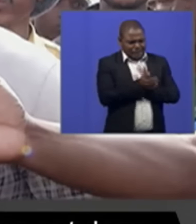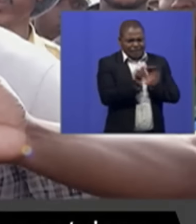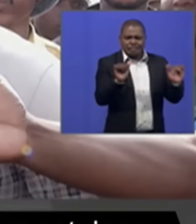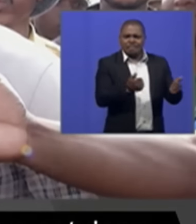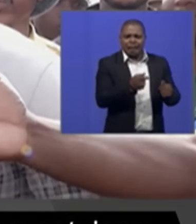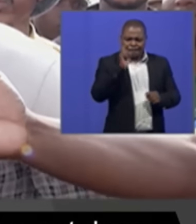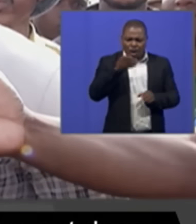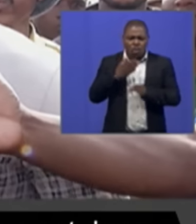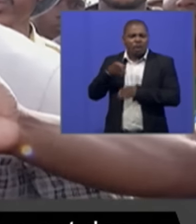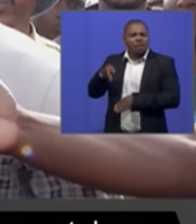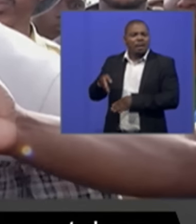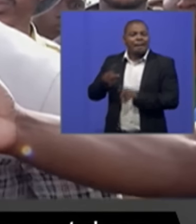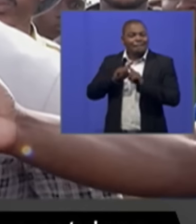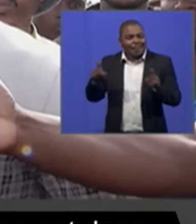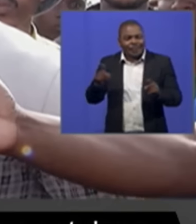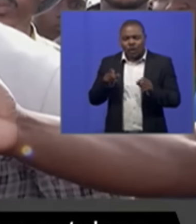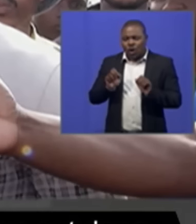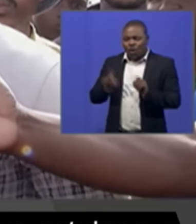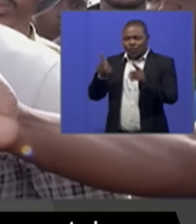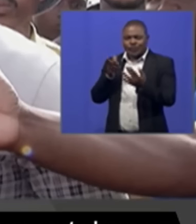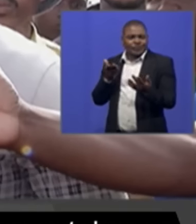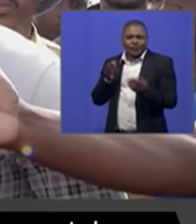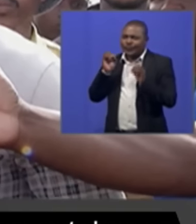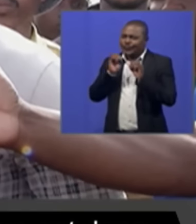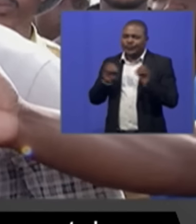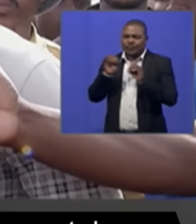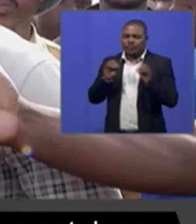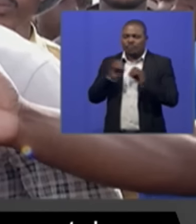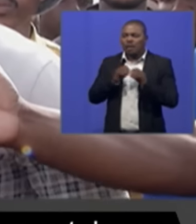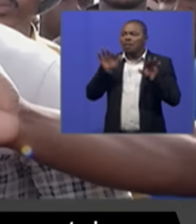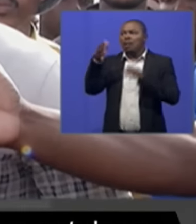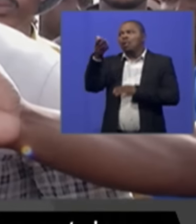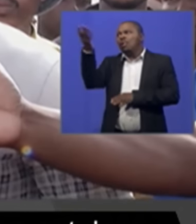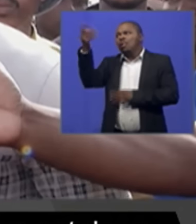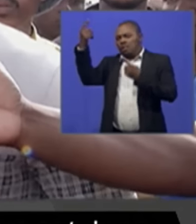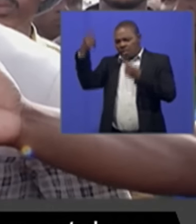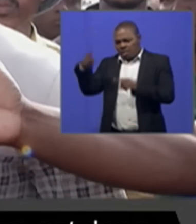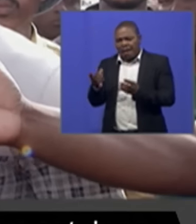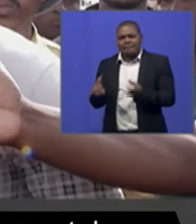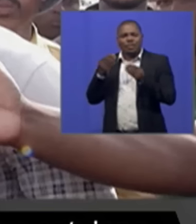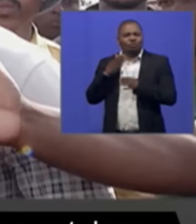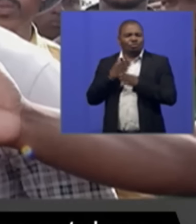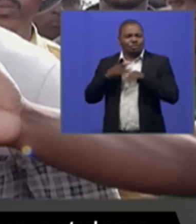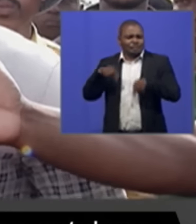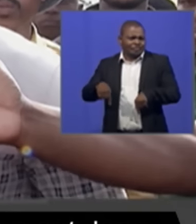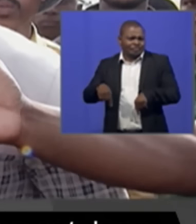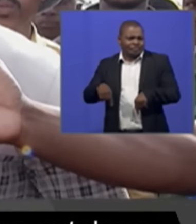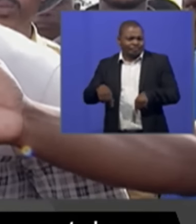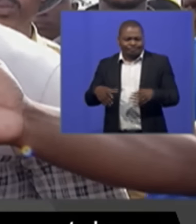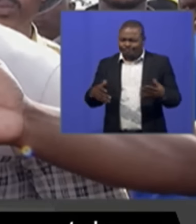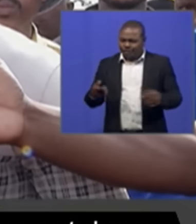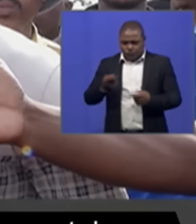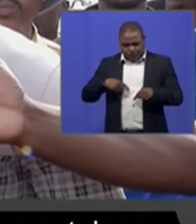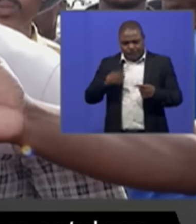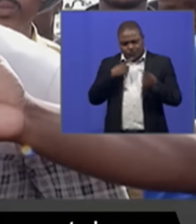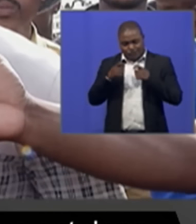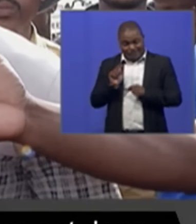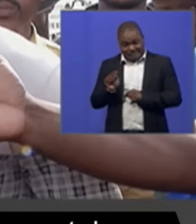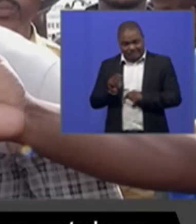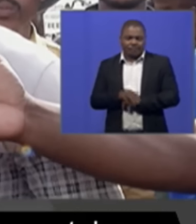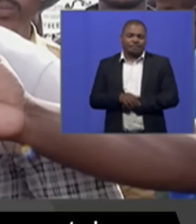mo masepala mme ga ba kry-e ditšhono tseo di feleletsa di ke batho ba e leng gore ba tswa ka kontle. So ke nngwe ya dio tse e leng gore re ipelaetsa ka tsone